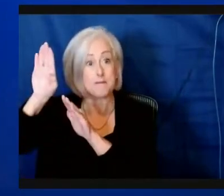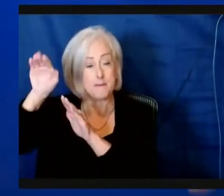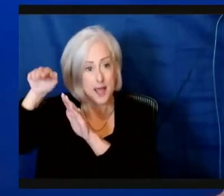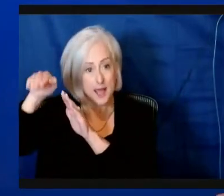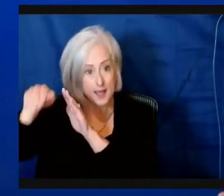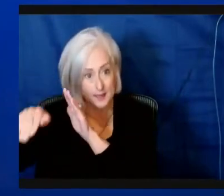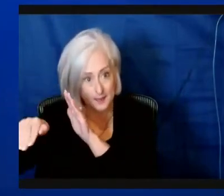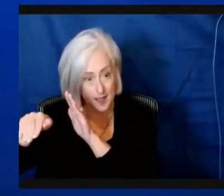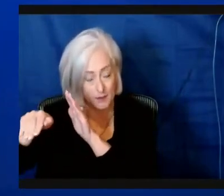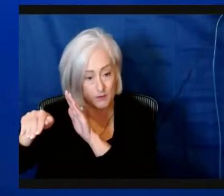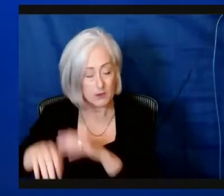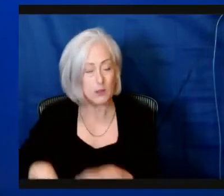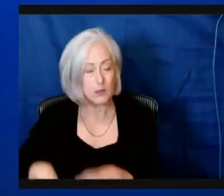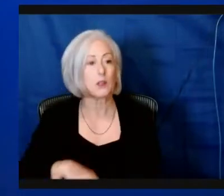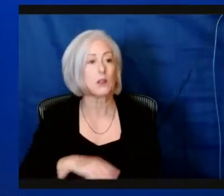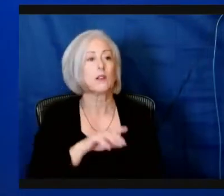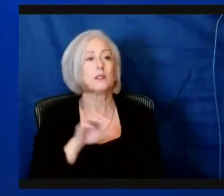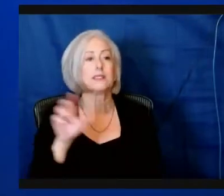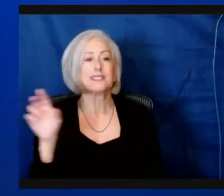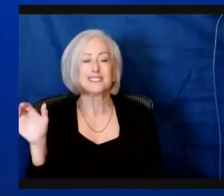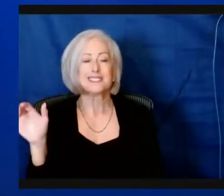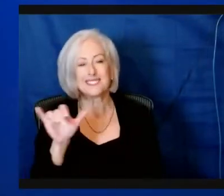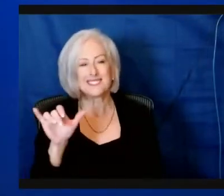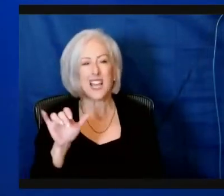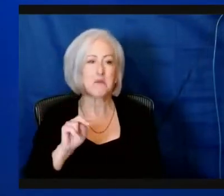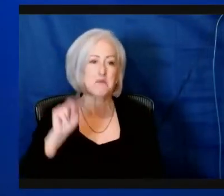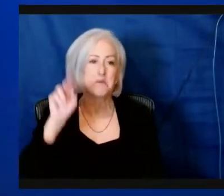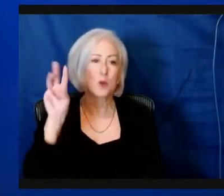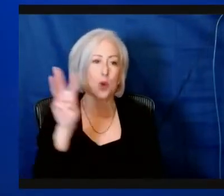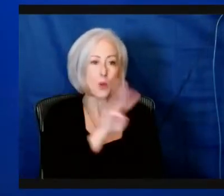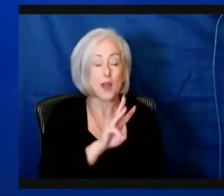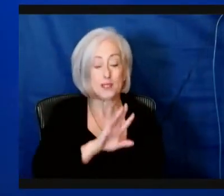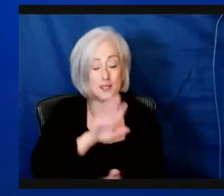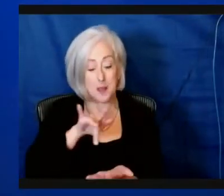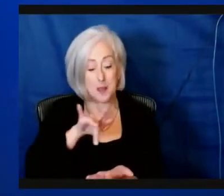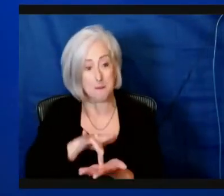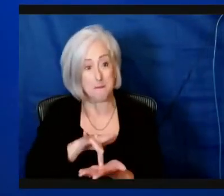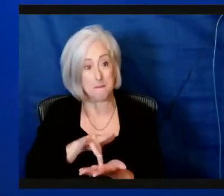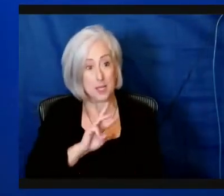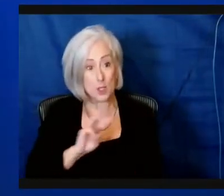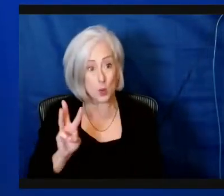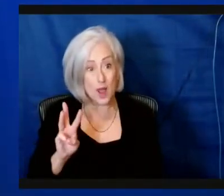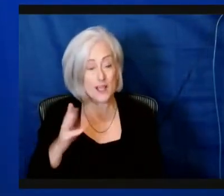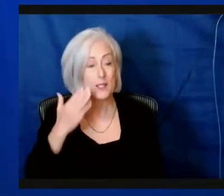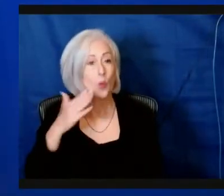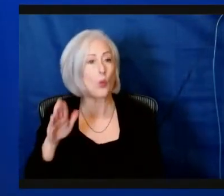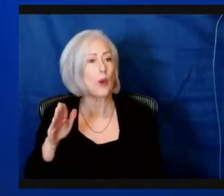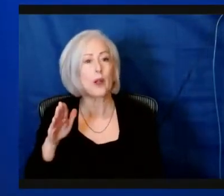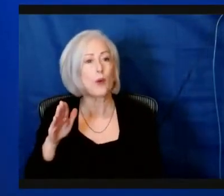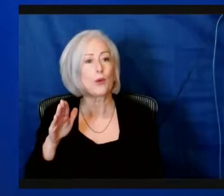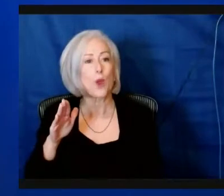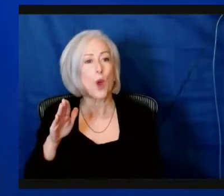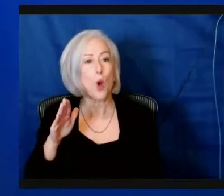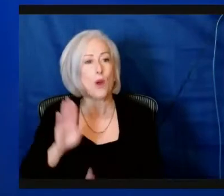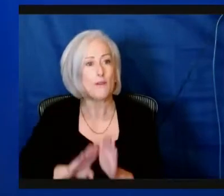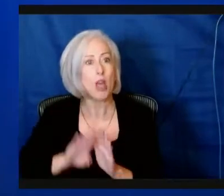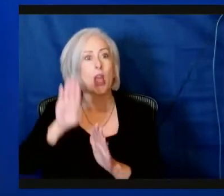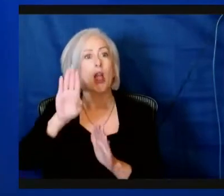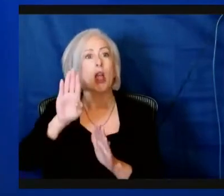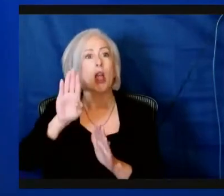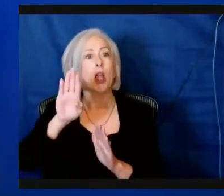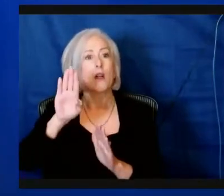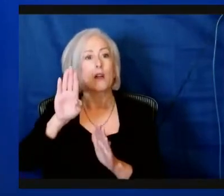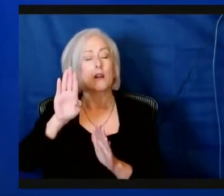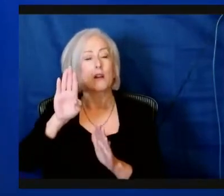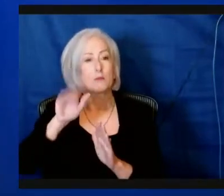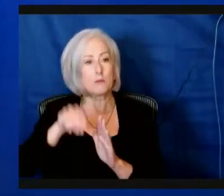West. I think the Midwest, Hawk, has really, we don't know if it's peaked or not. One of the questions that was part of that.